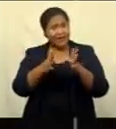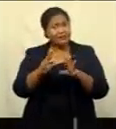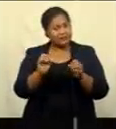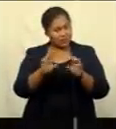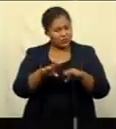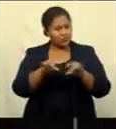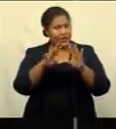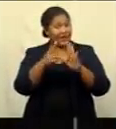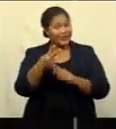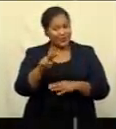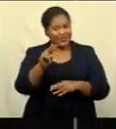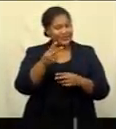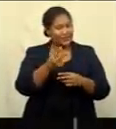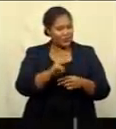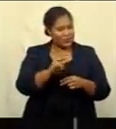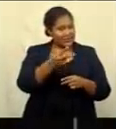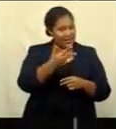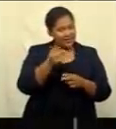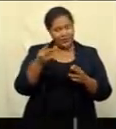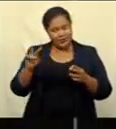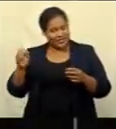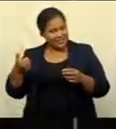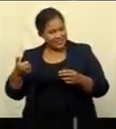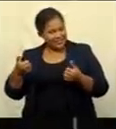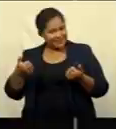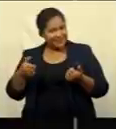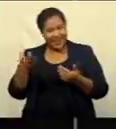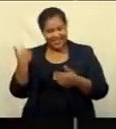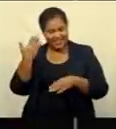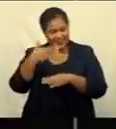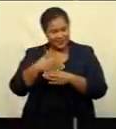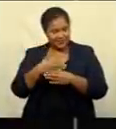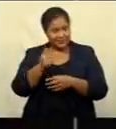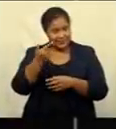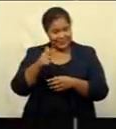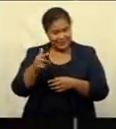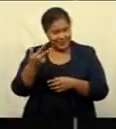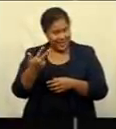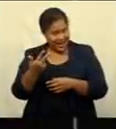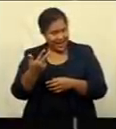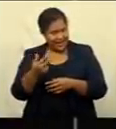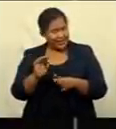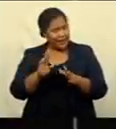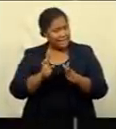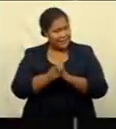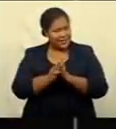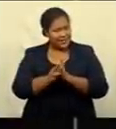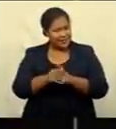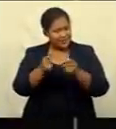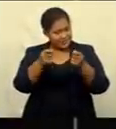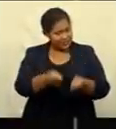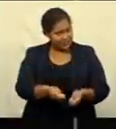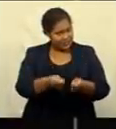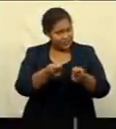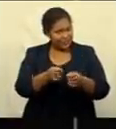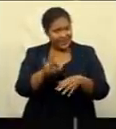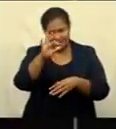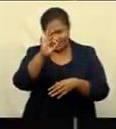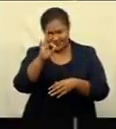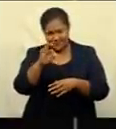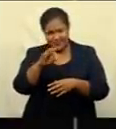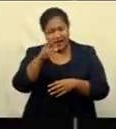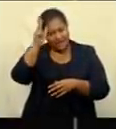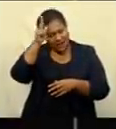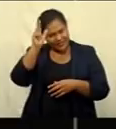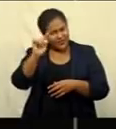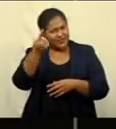28-26 win by the French last night. A 78th minute penalty strike secured France's first win over the